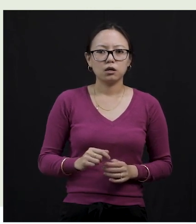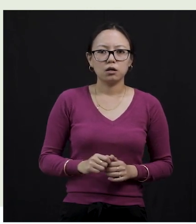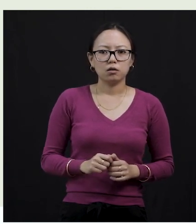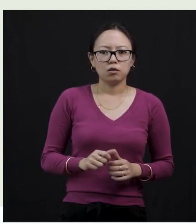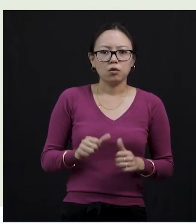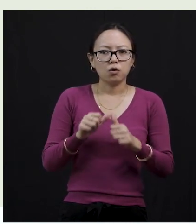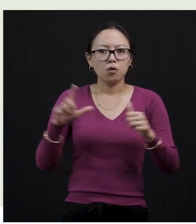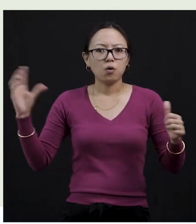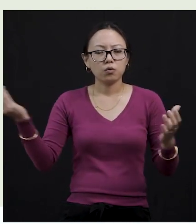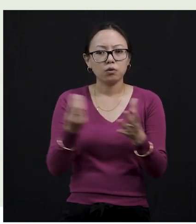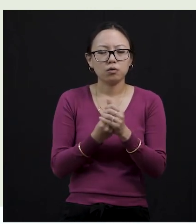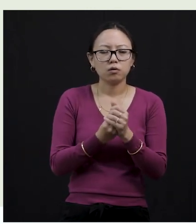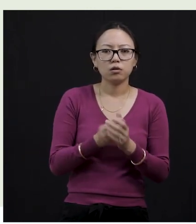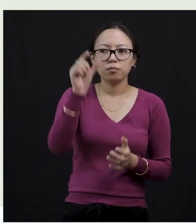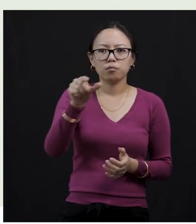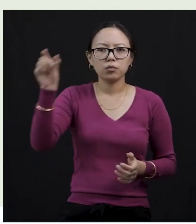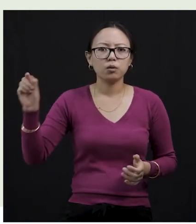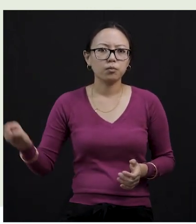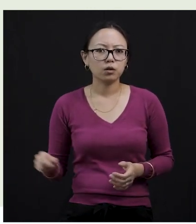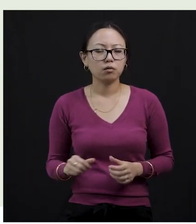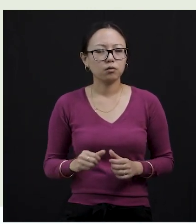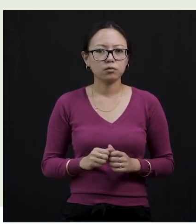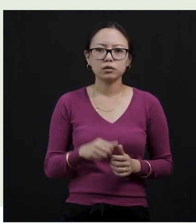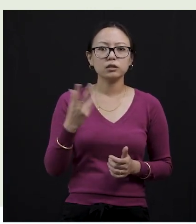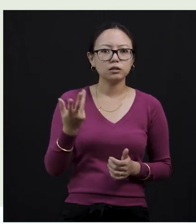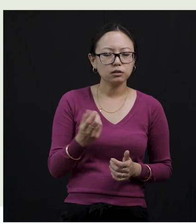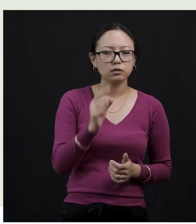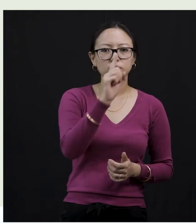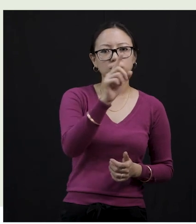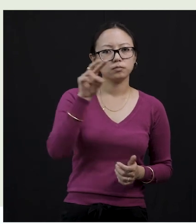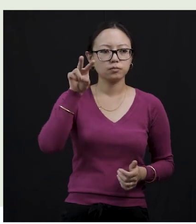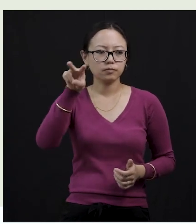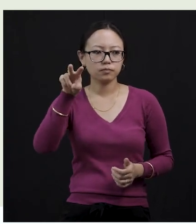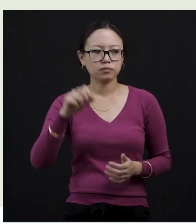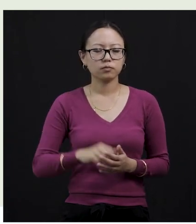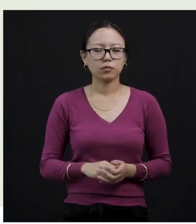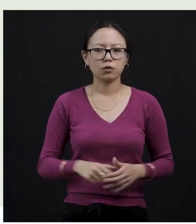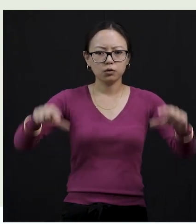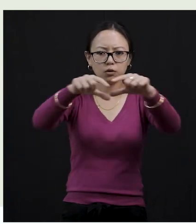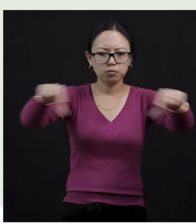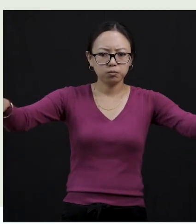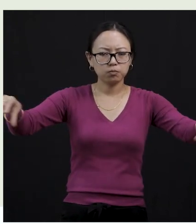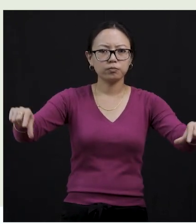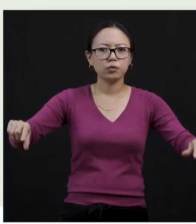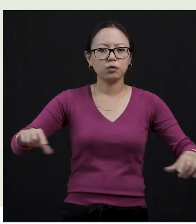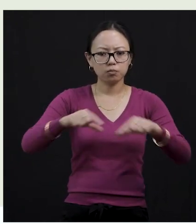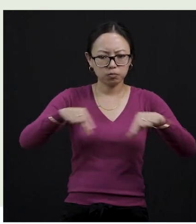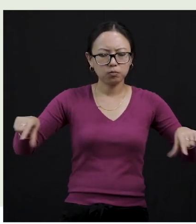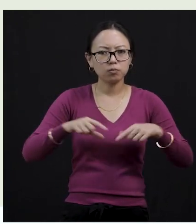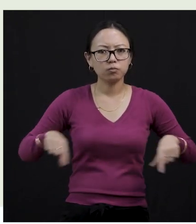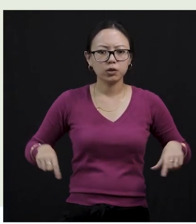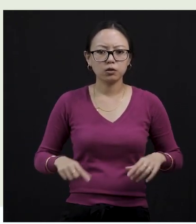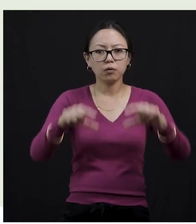people, right? Then you have next, each row has how many people? 10 people. Okay,